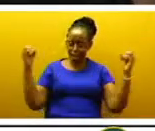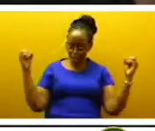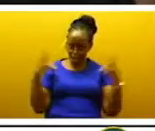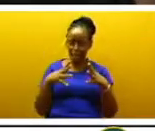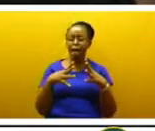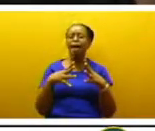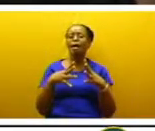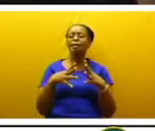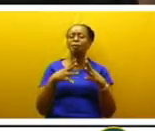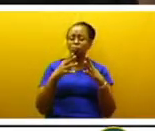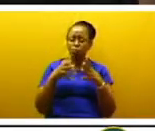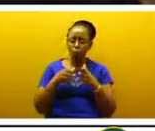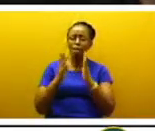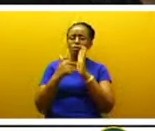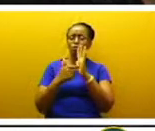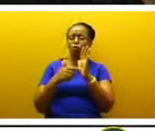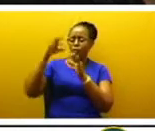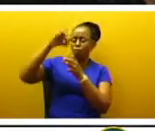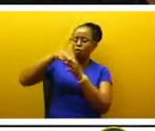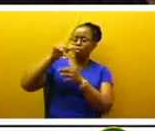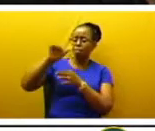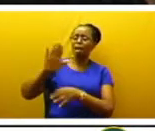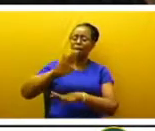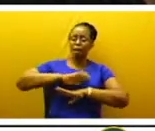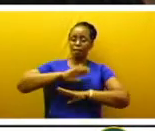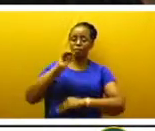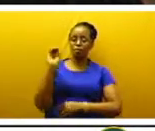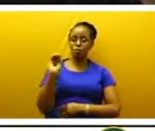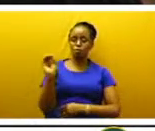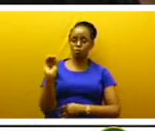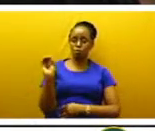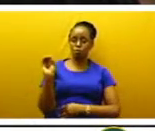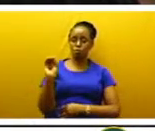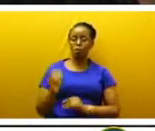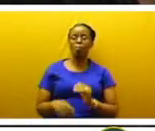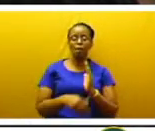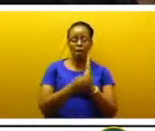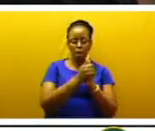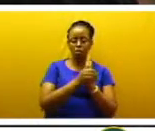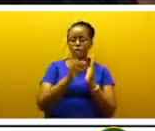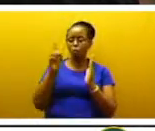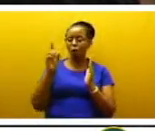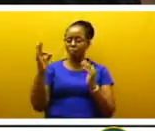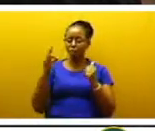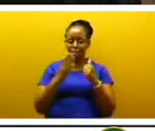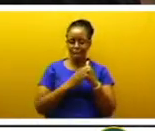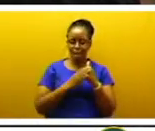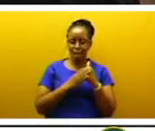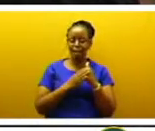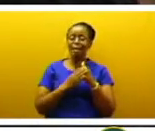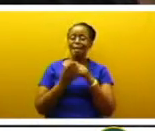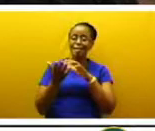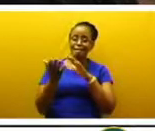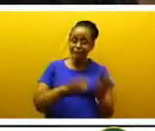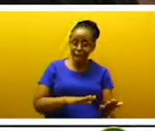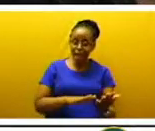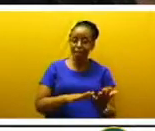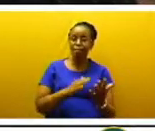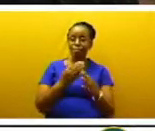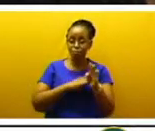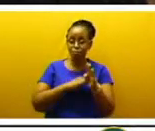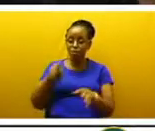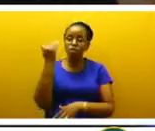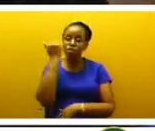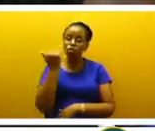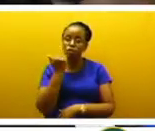enough. Finally, my lady, the Chief Justice, Article 138 must not die in your hands. We are most